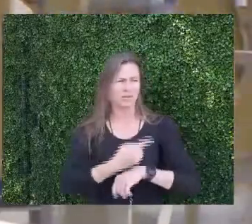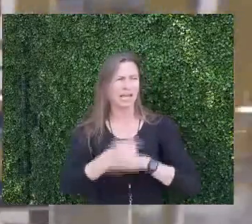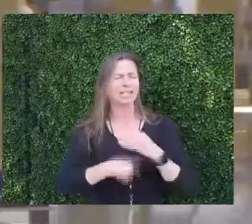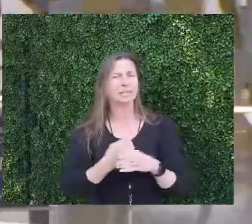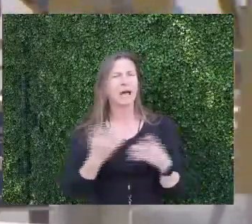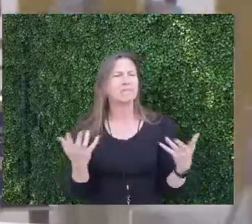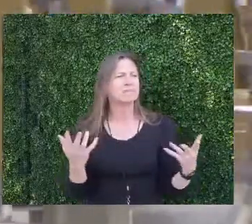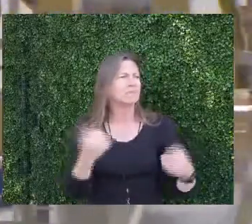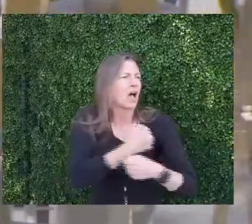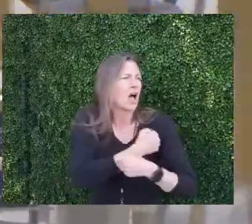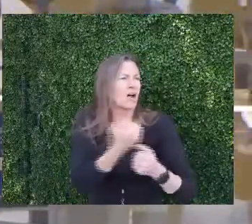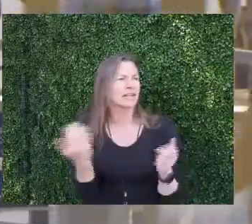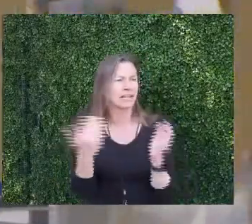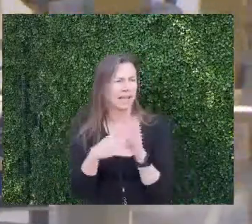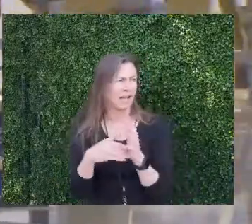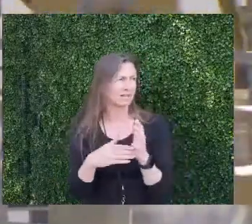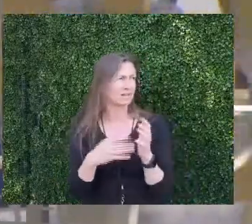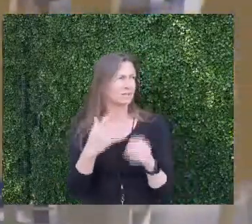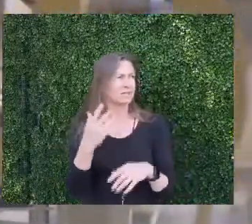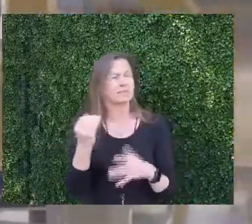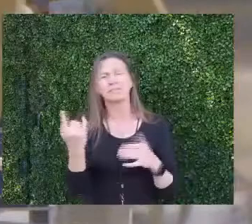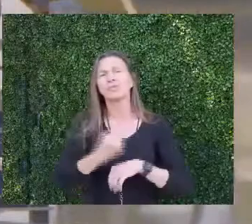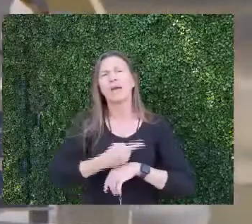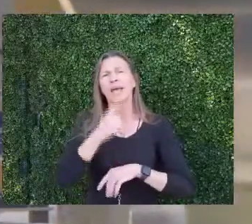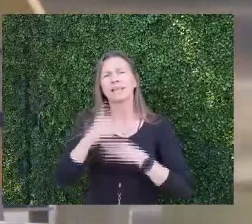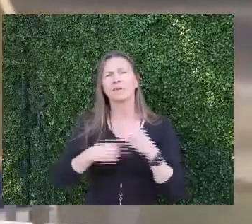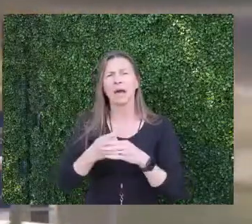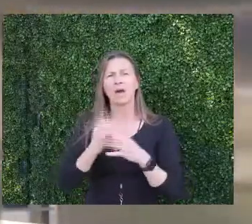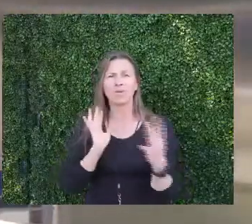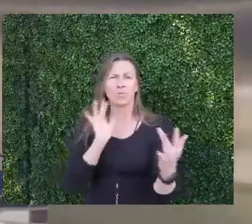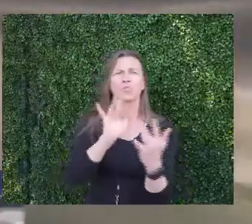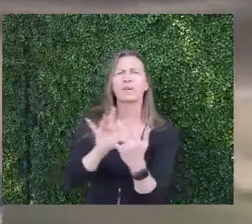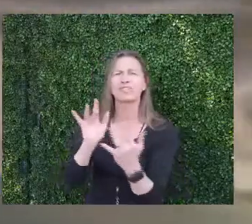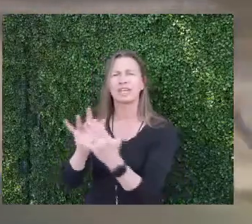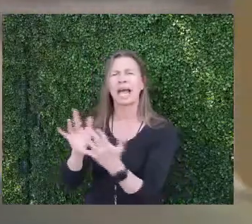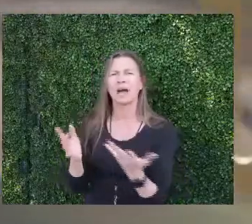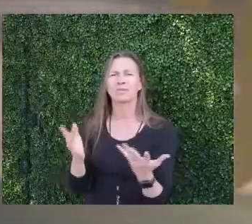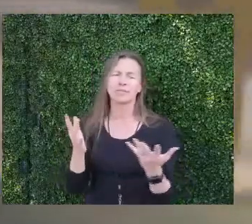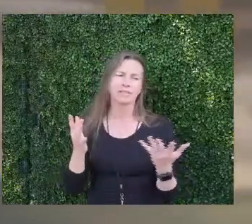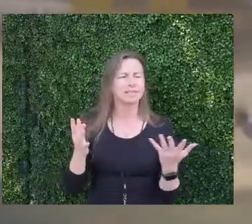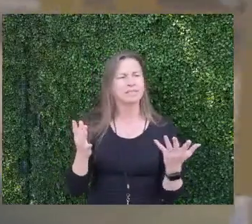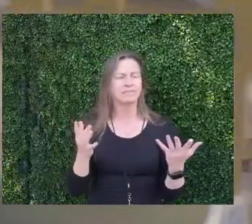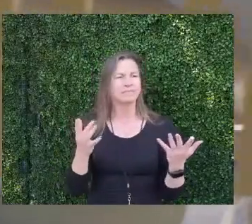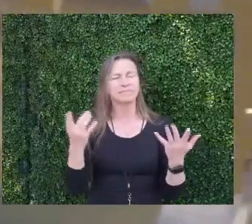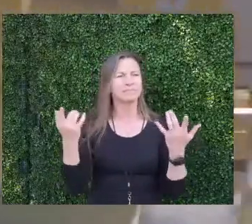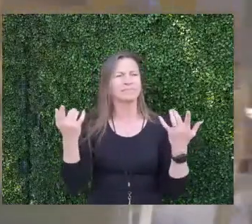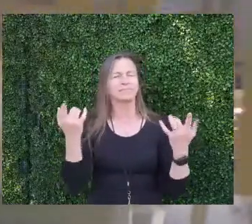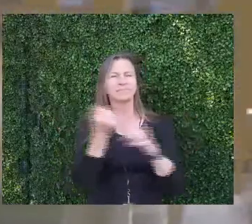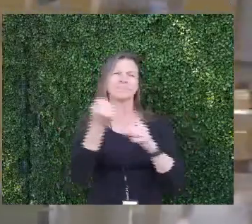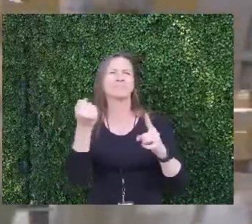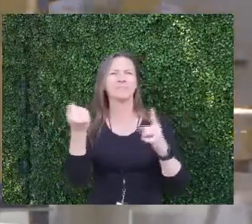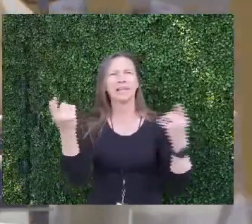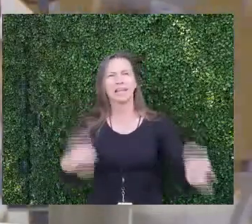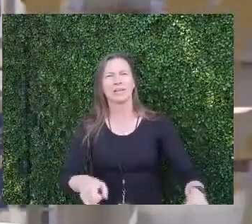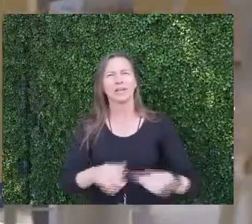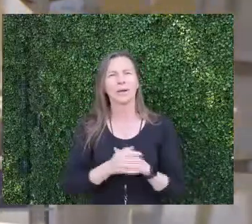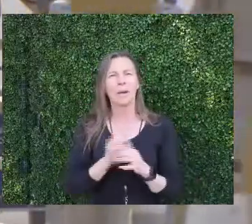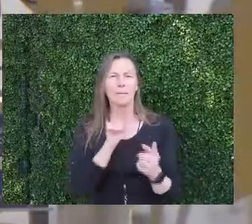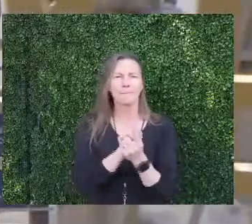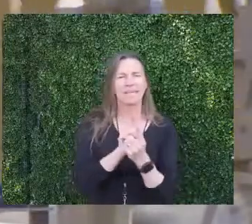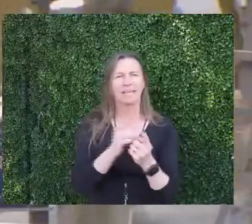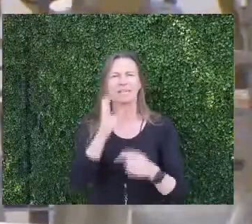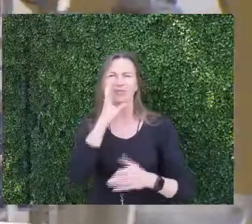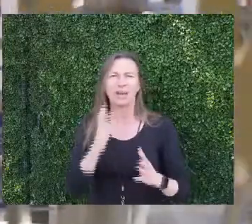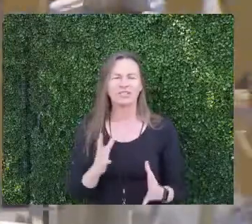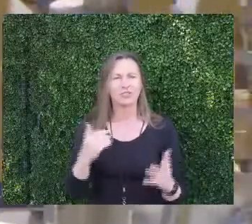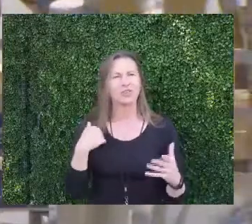hugging again. Today's about reaching out and the serendipity of life, meeting strangers, having the opportunity to